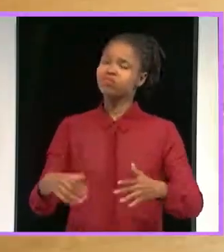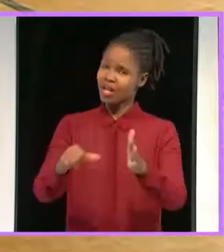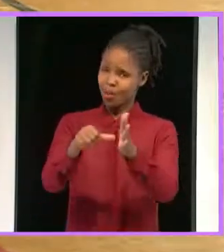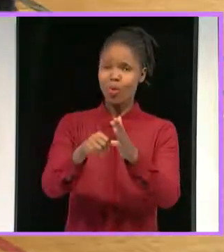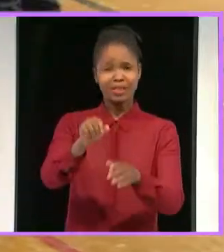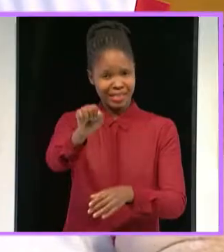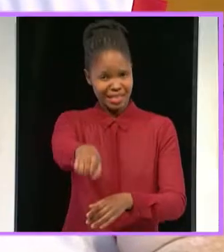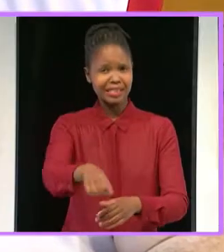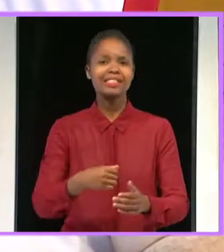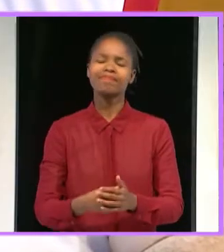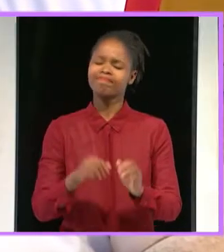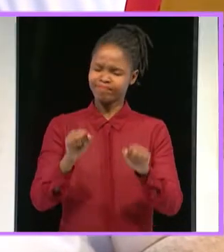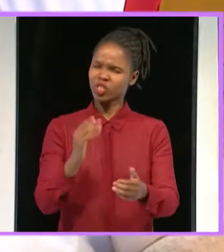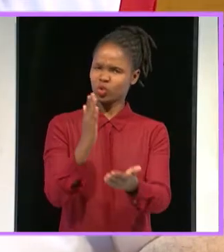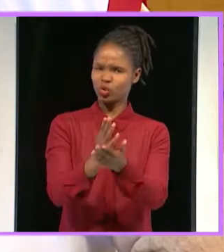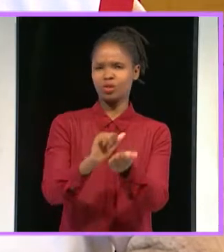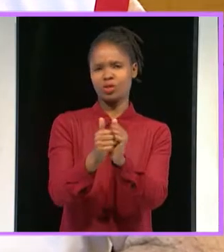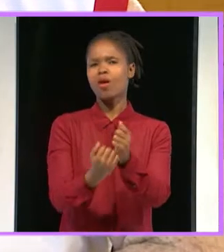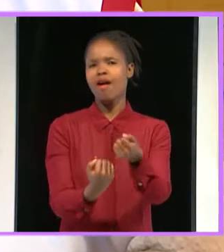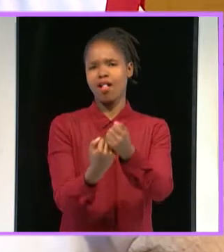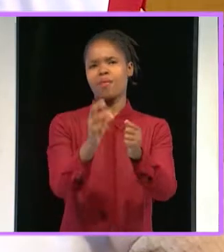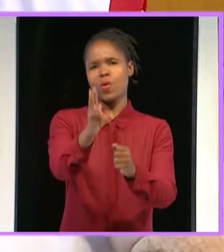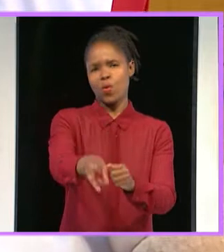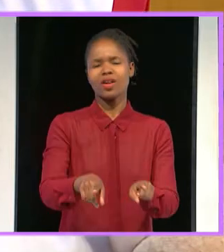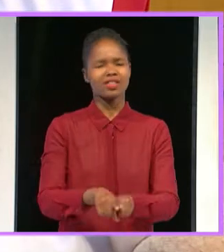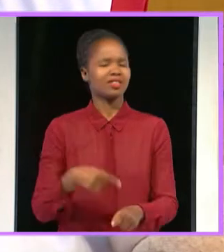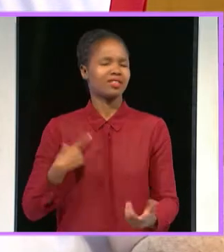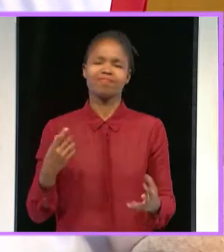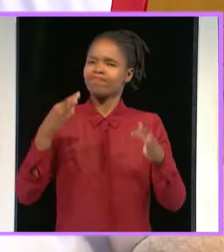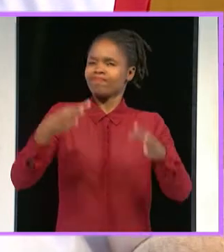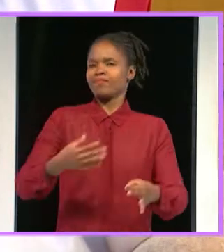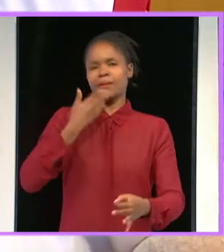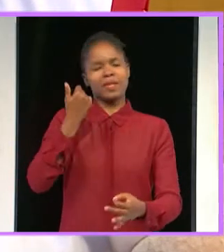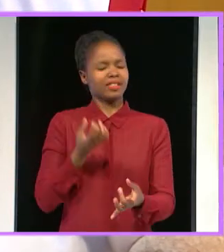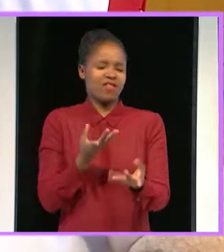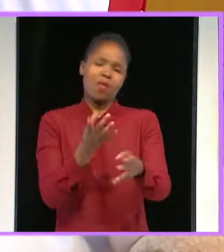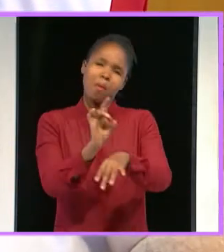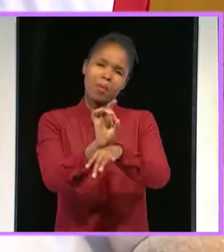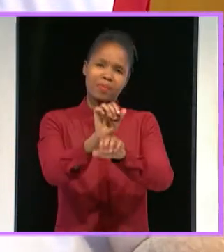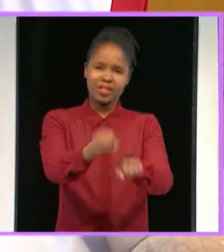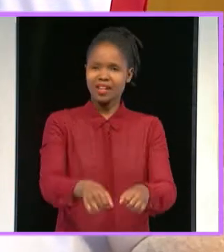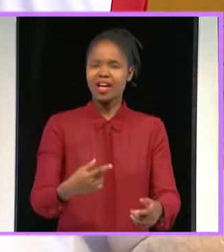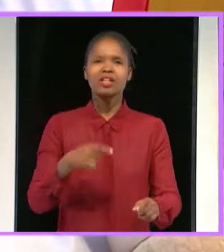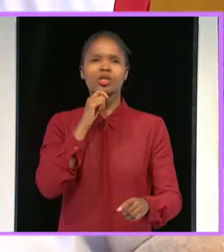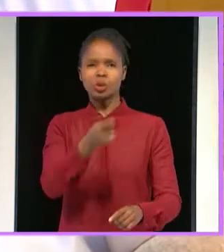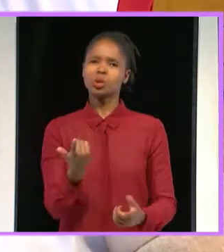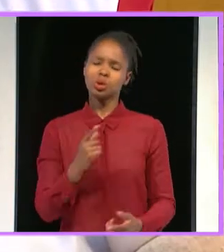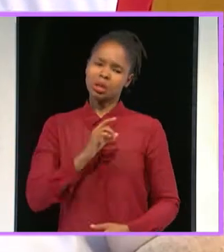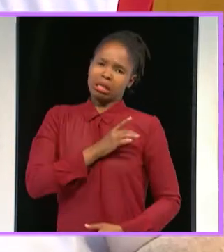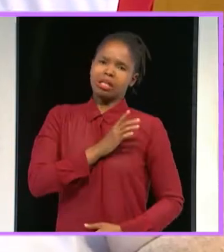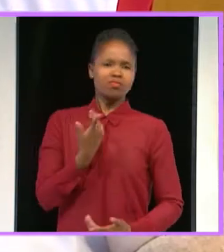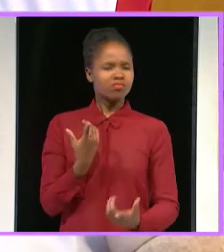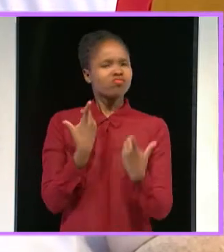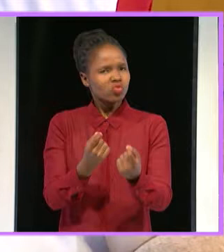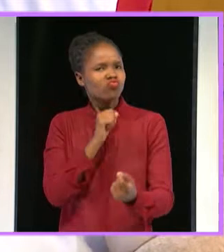give that to you. So yeah, that's the best thing of what I can tell a guy. Just go for it, go for the small things.